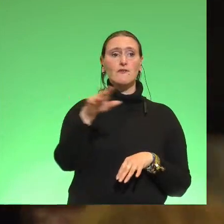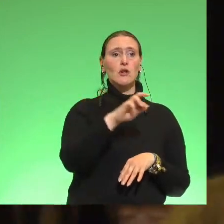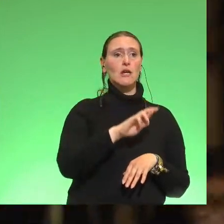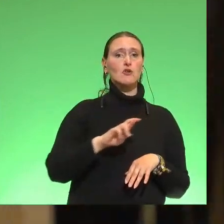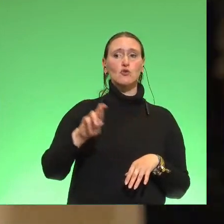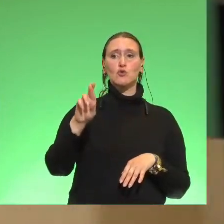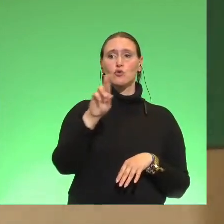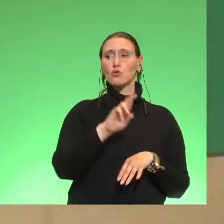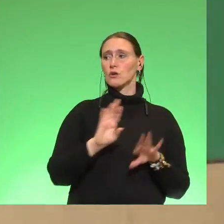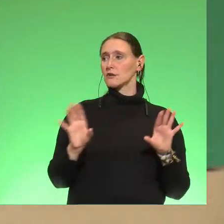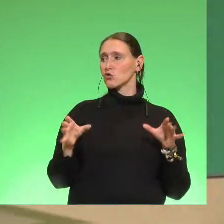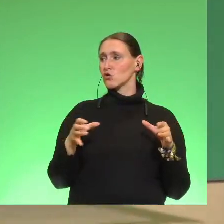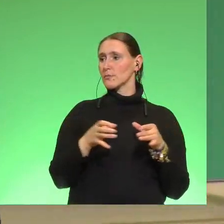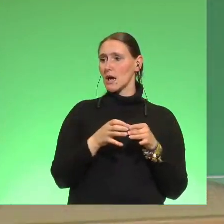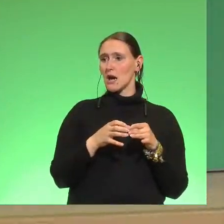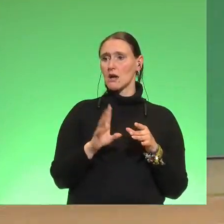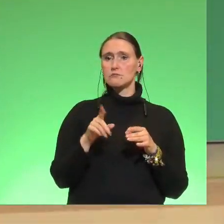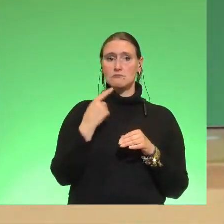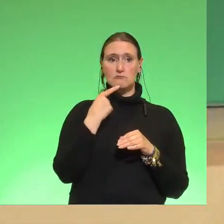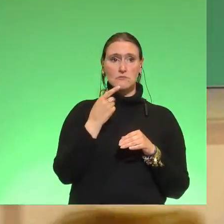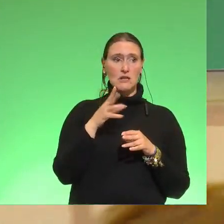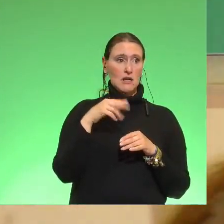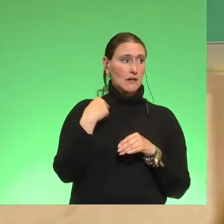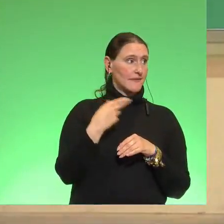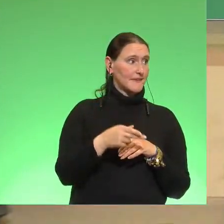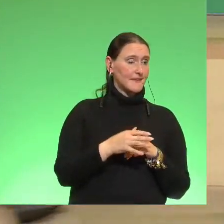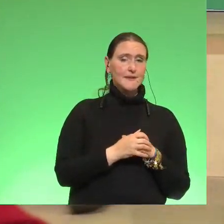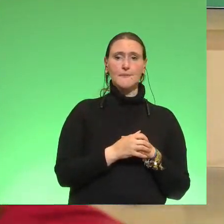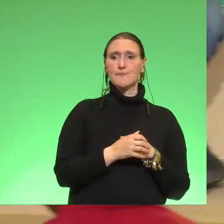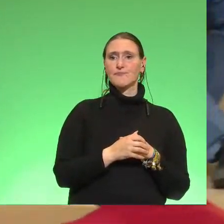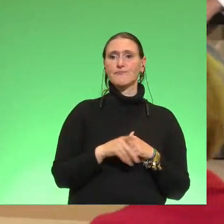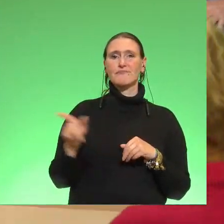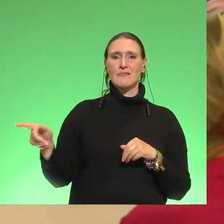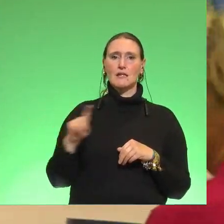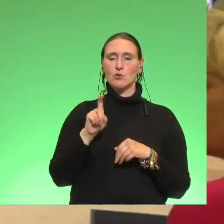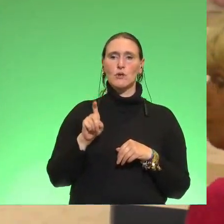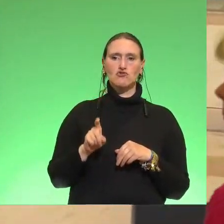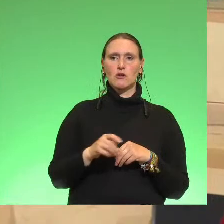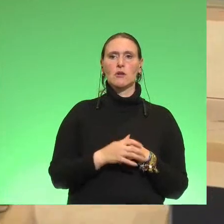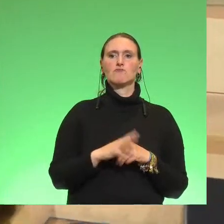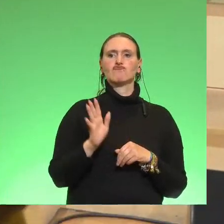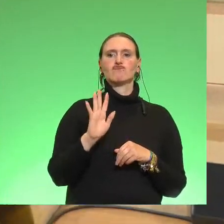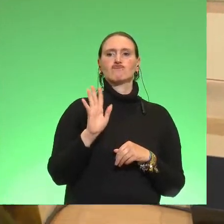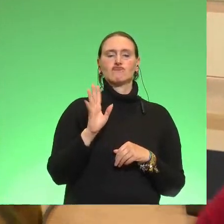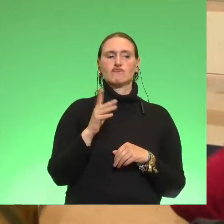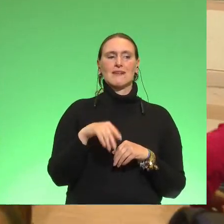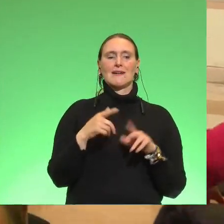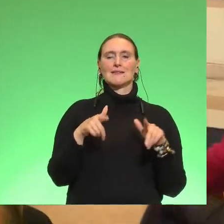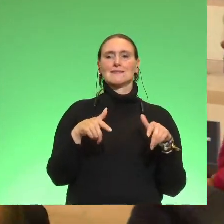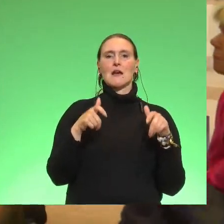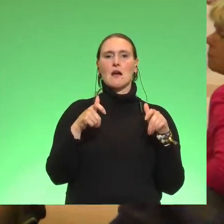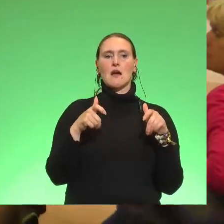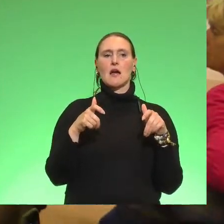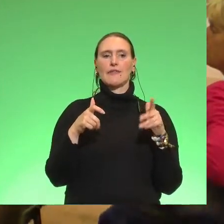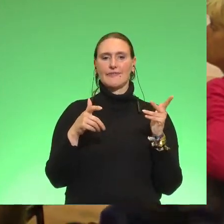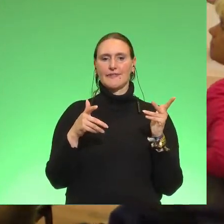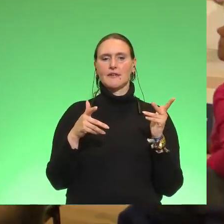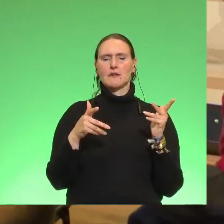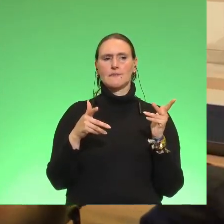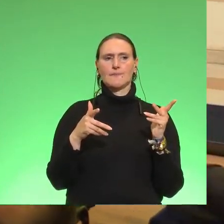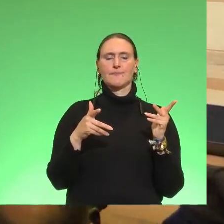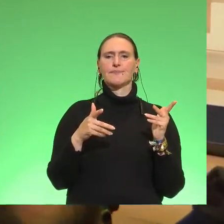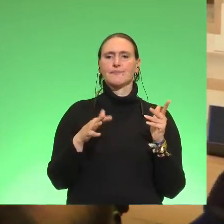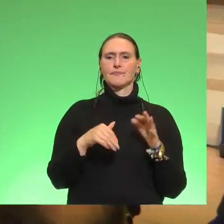this? I have a question. Yeah, but also I will start also that how to do it is that we